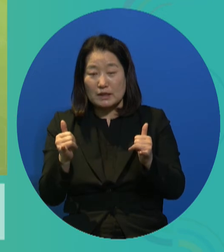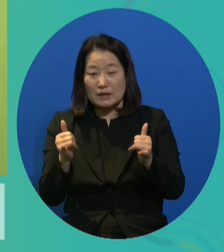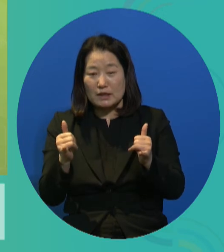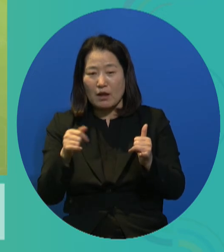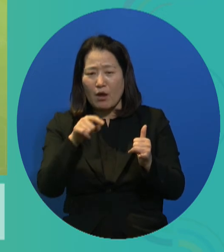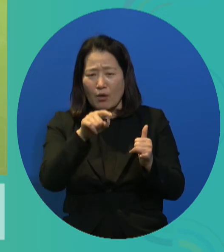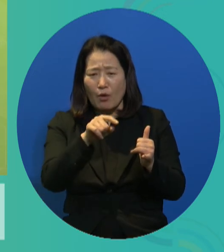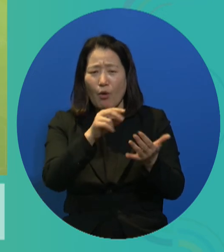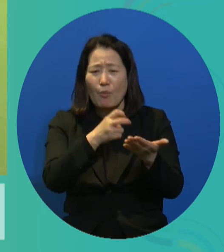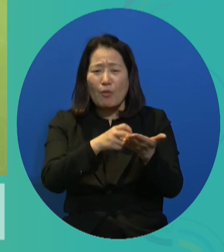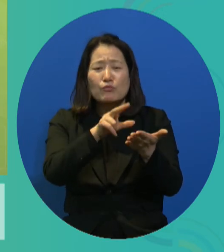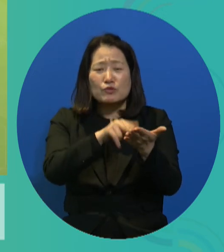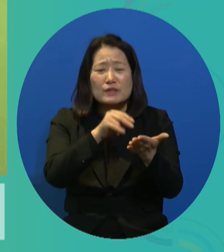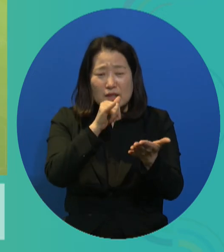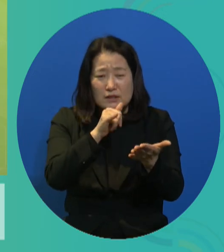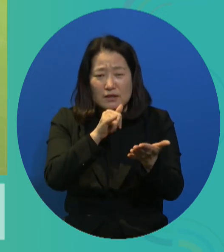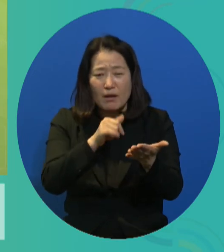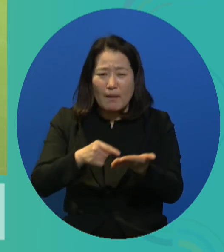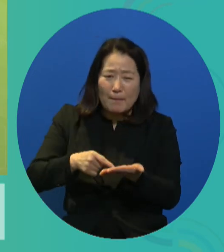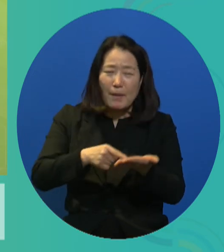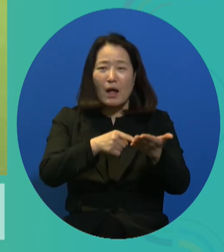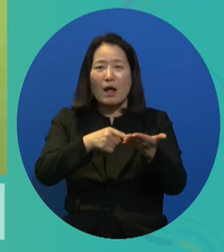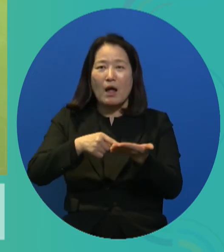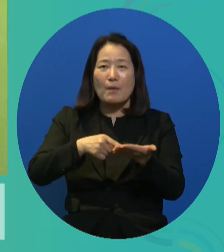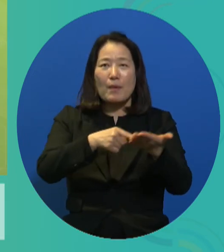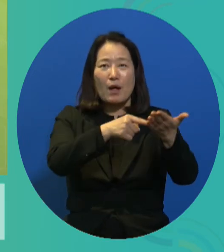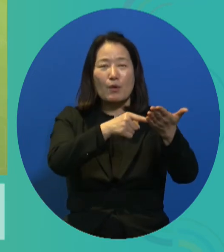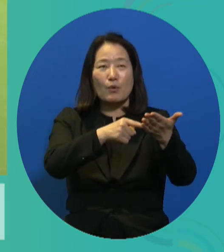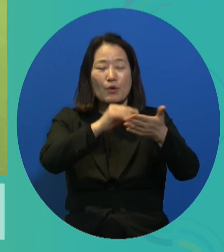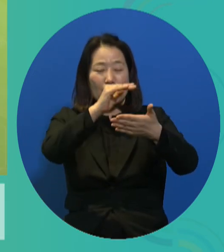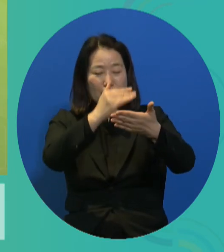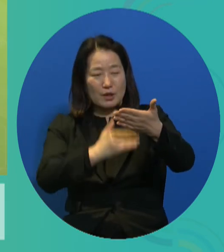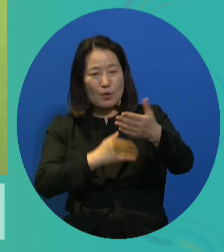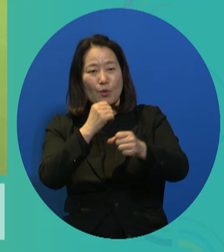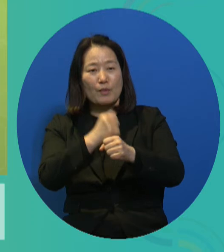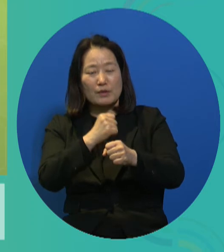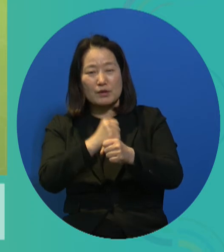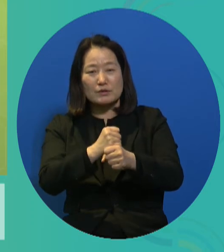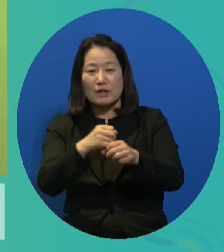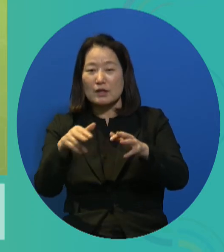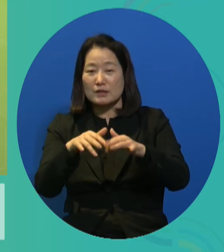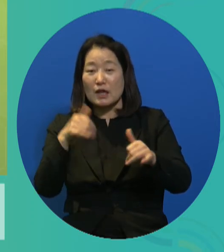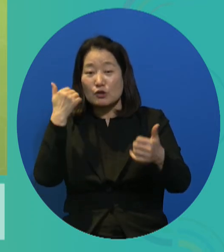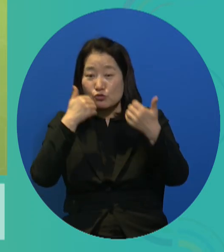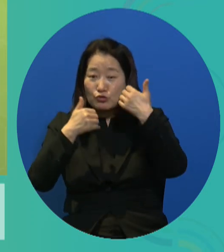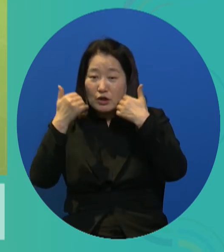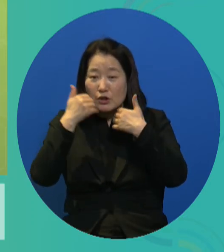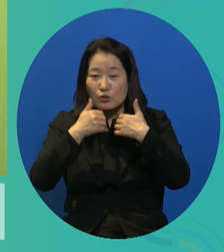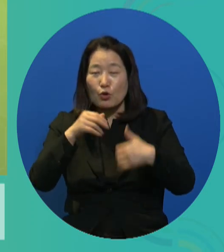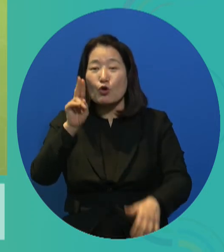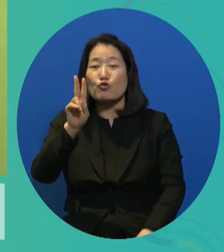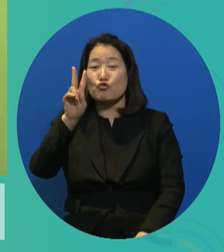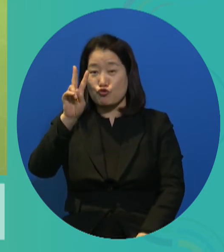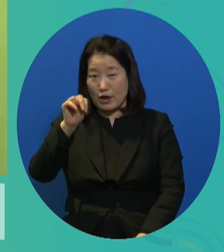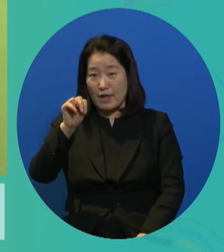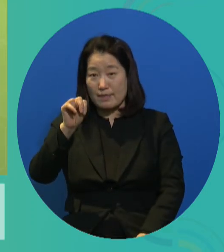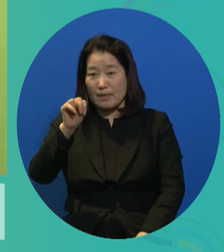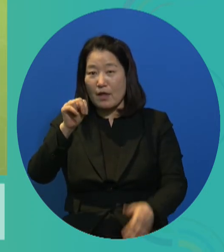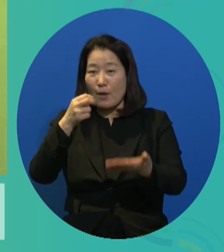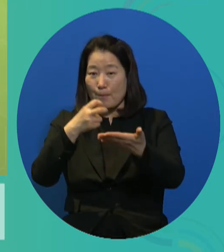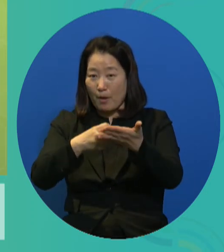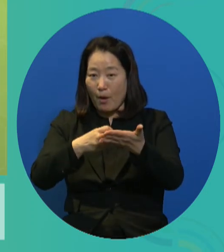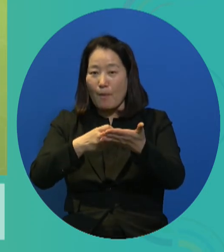be considerate of that, and I hope that all of these stakeholders would call for the right procedures to be established so